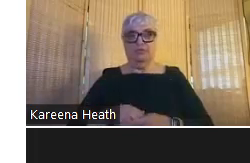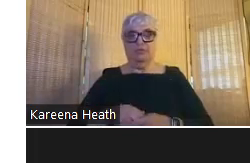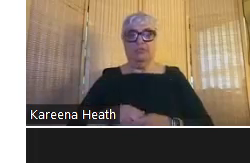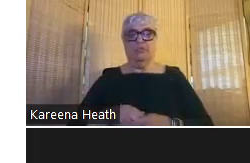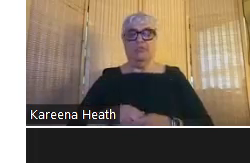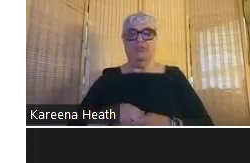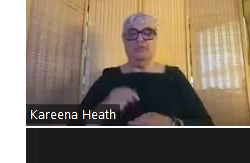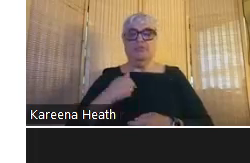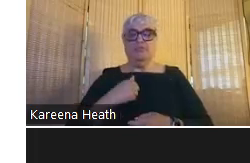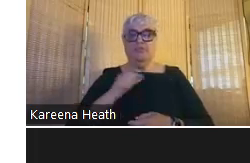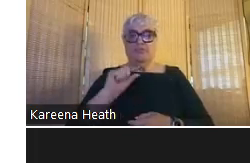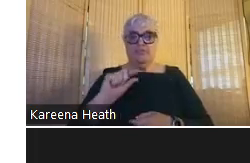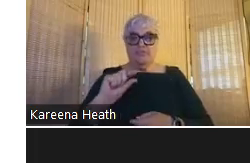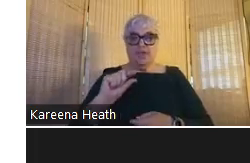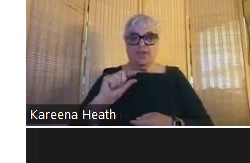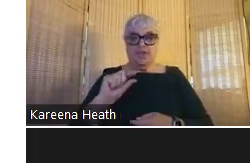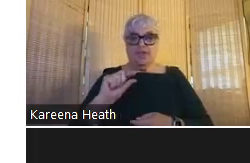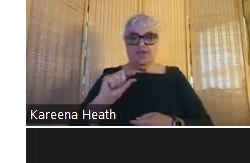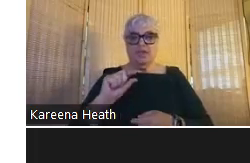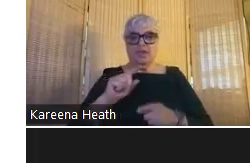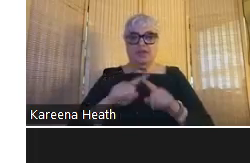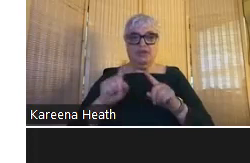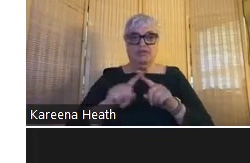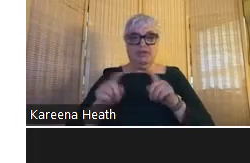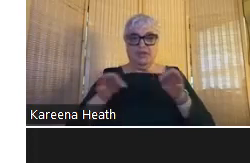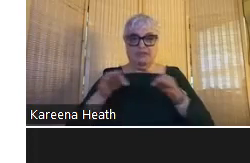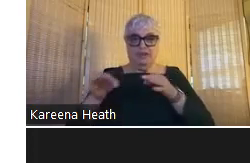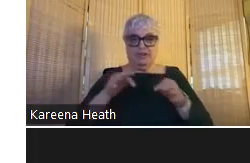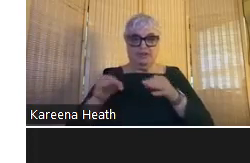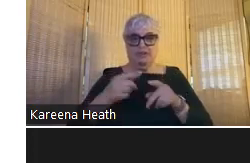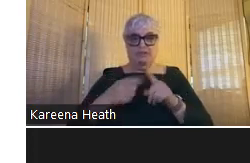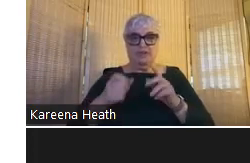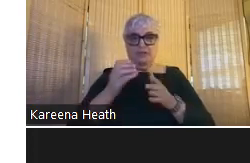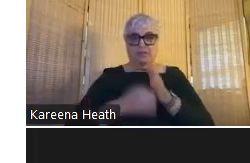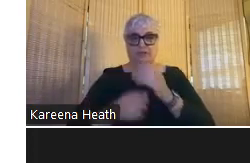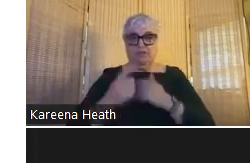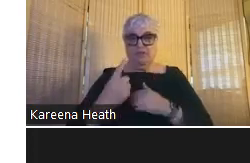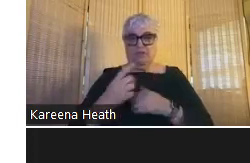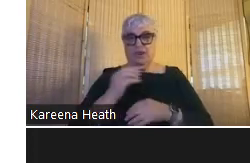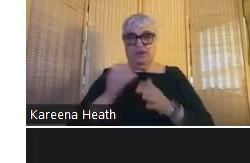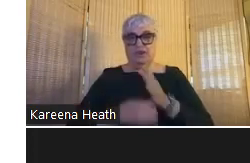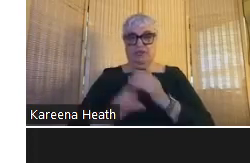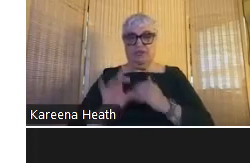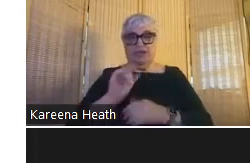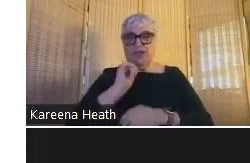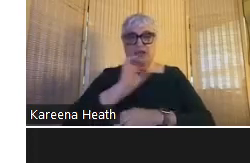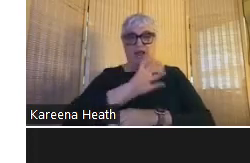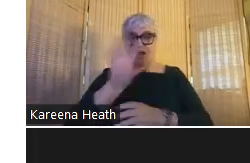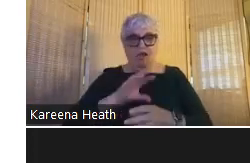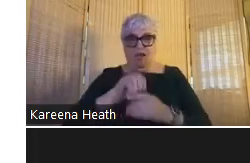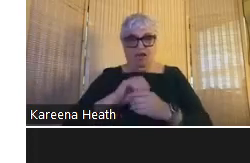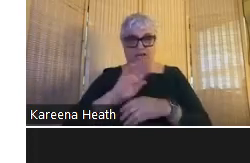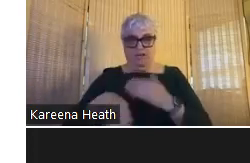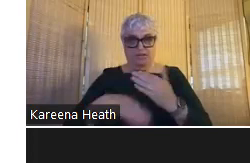little snippet of a handful of definitions that you'll see here from both chapter 1 and chapter 8, but this is certainly not an exhaustive